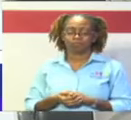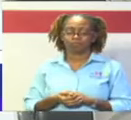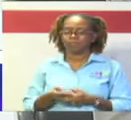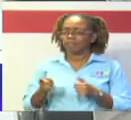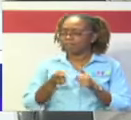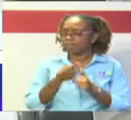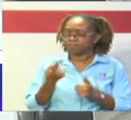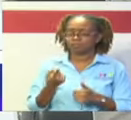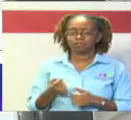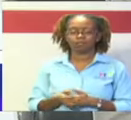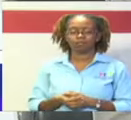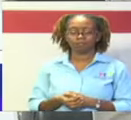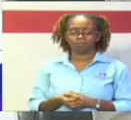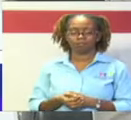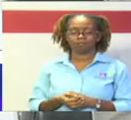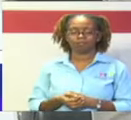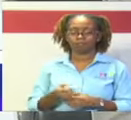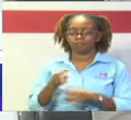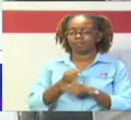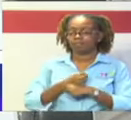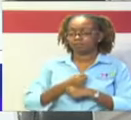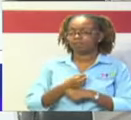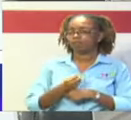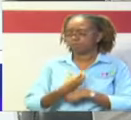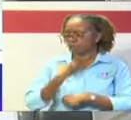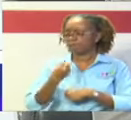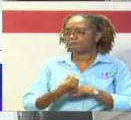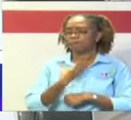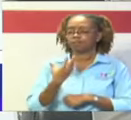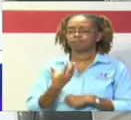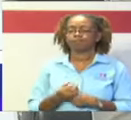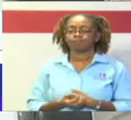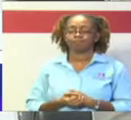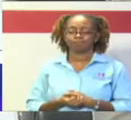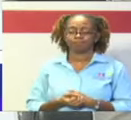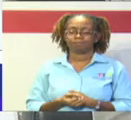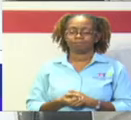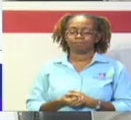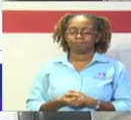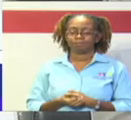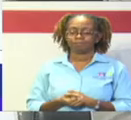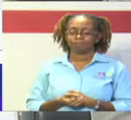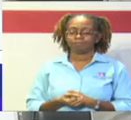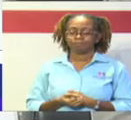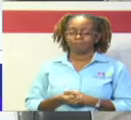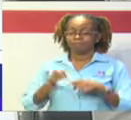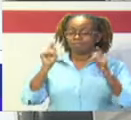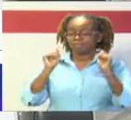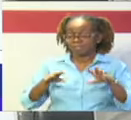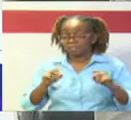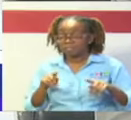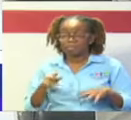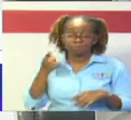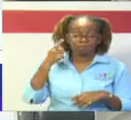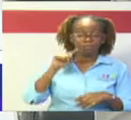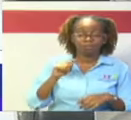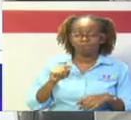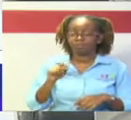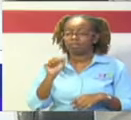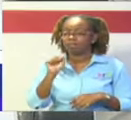The testing for antibody response after having had the COVID